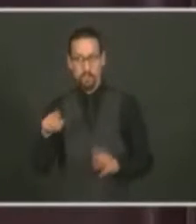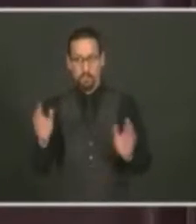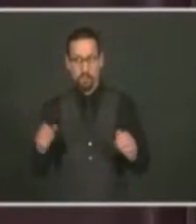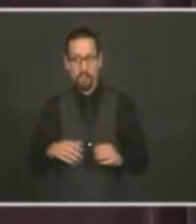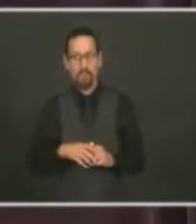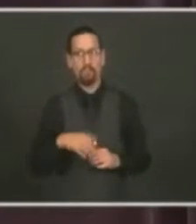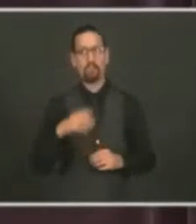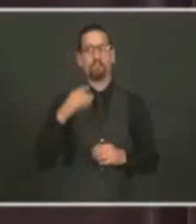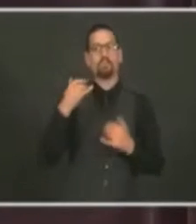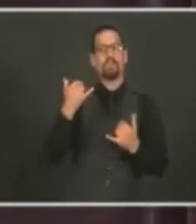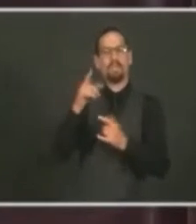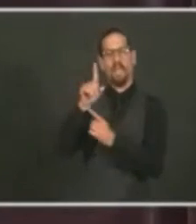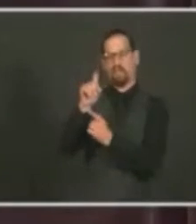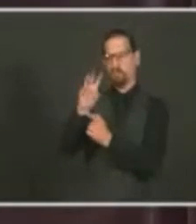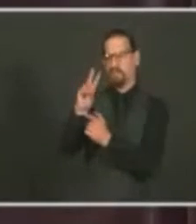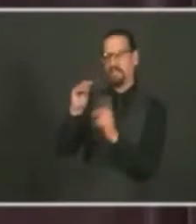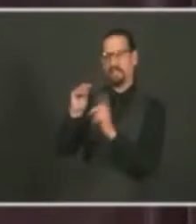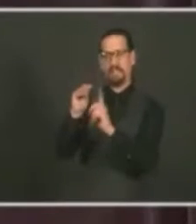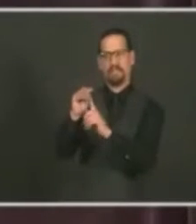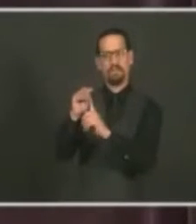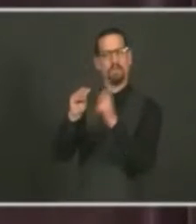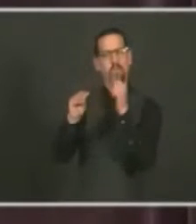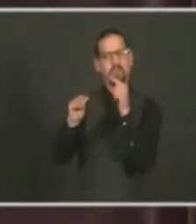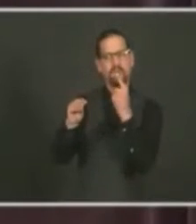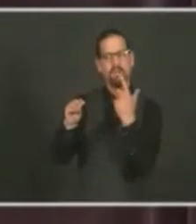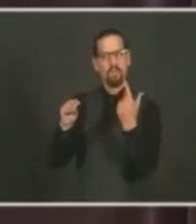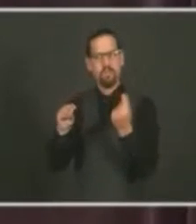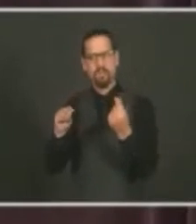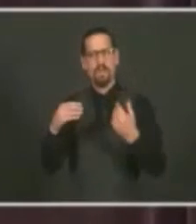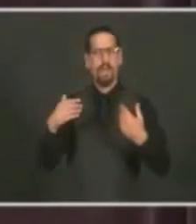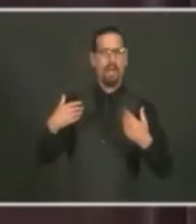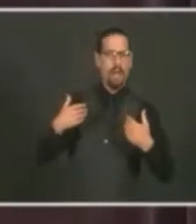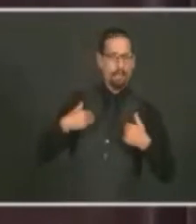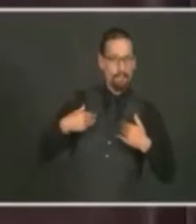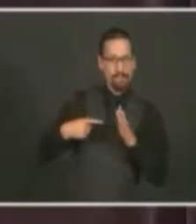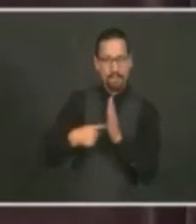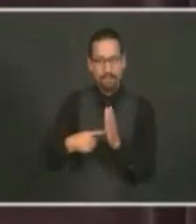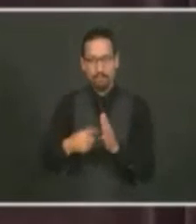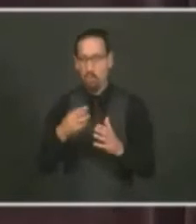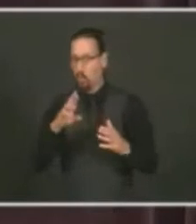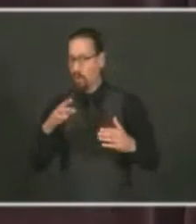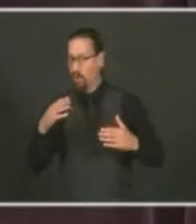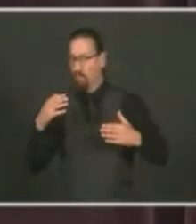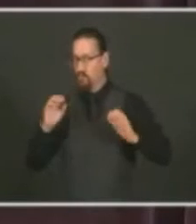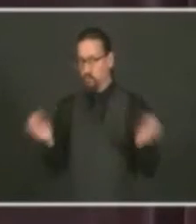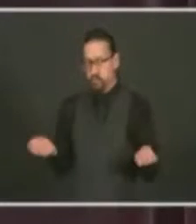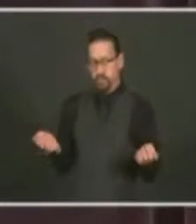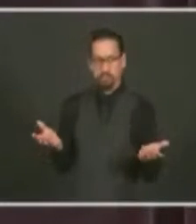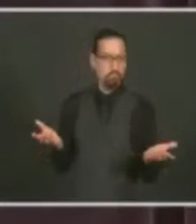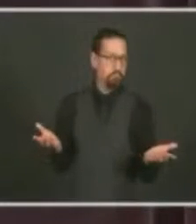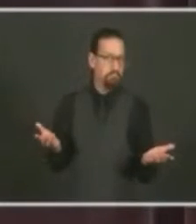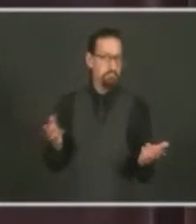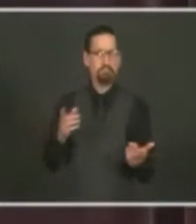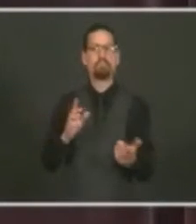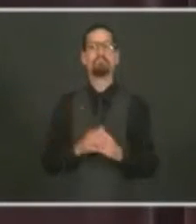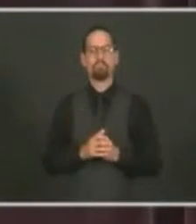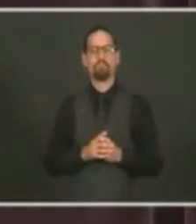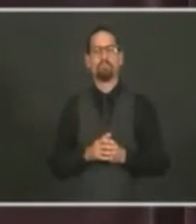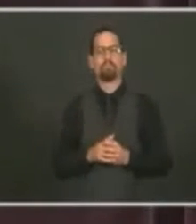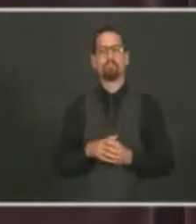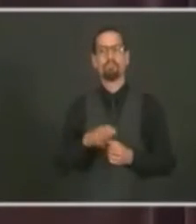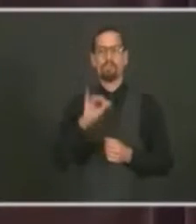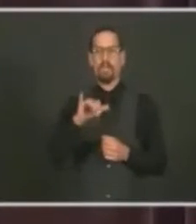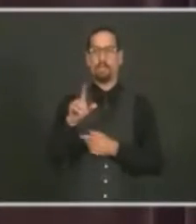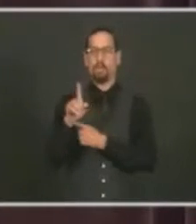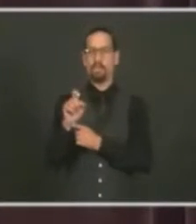people within the K through 12 community who are testing positive. Among people